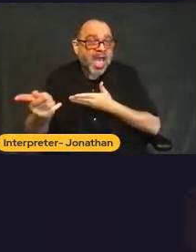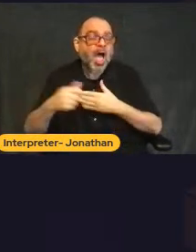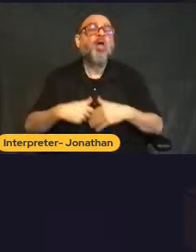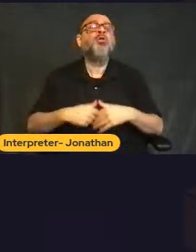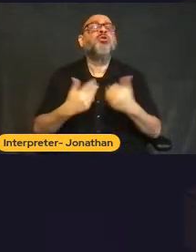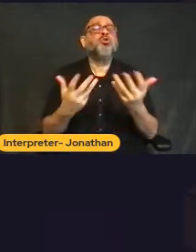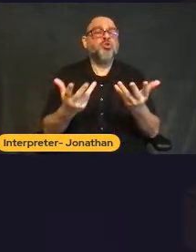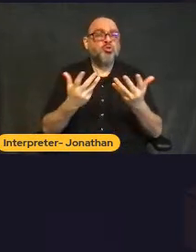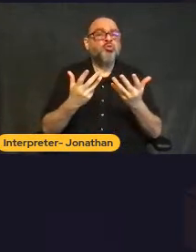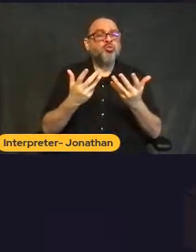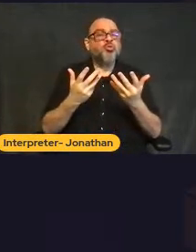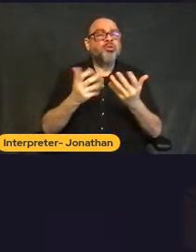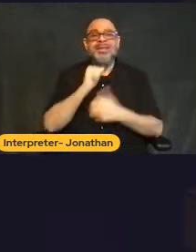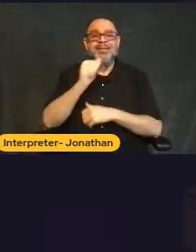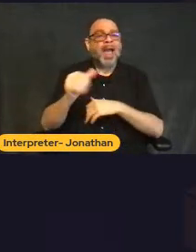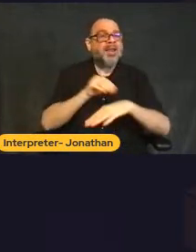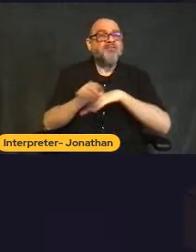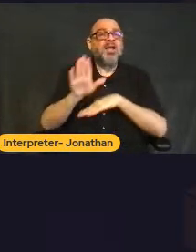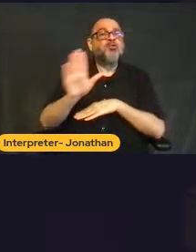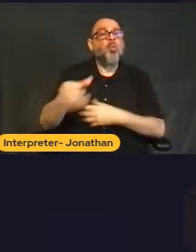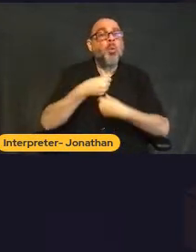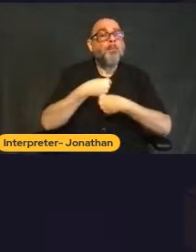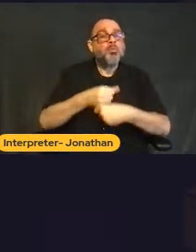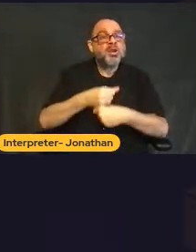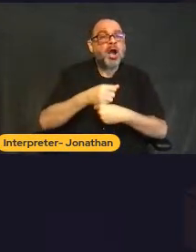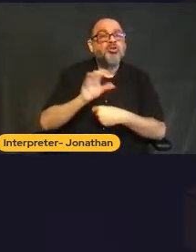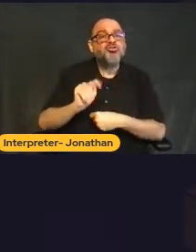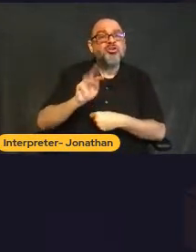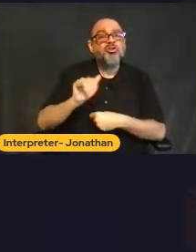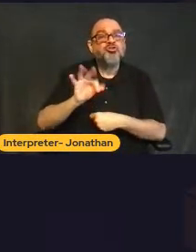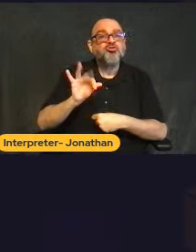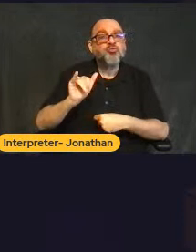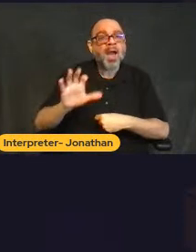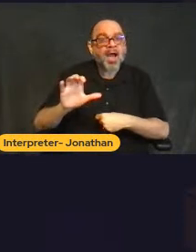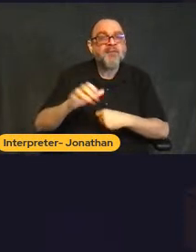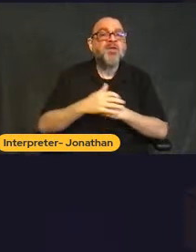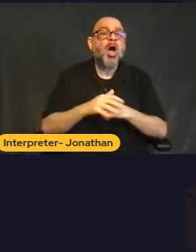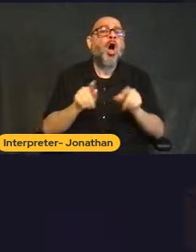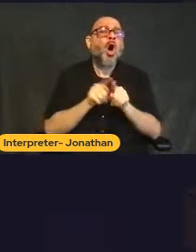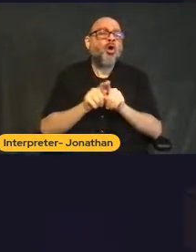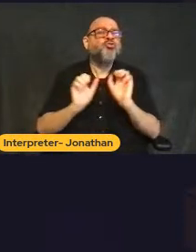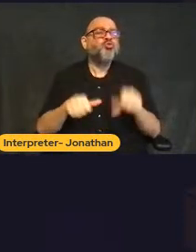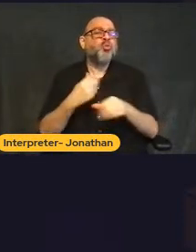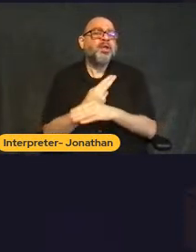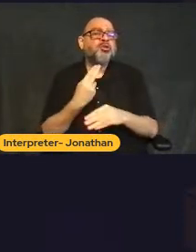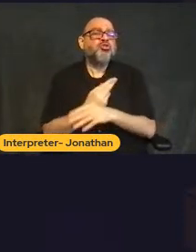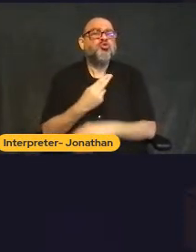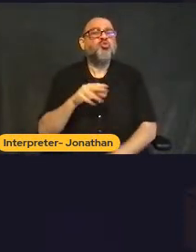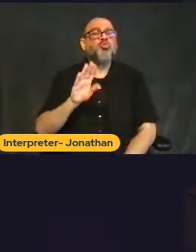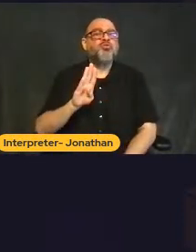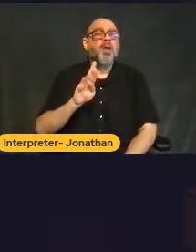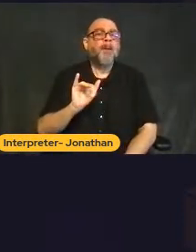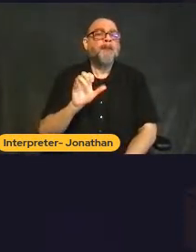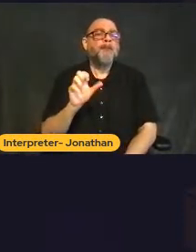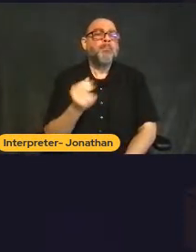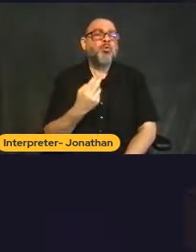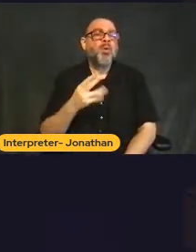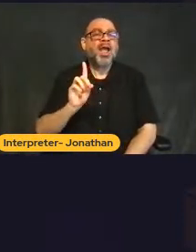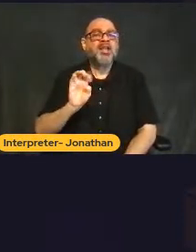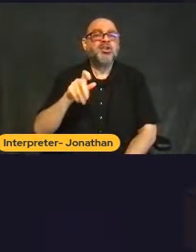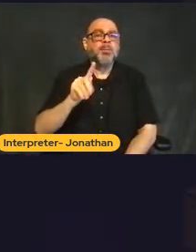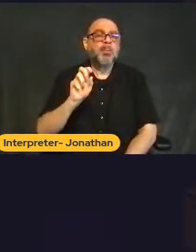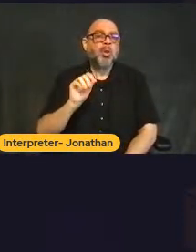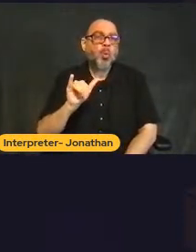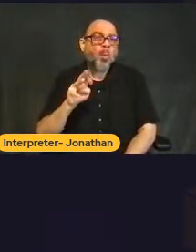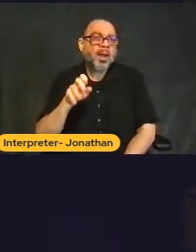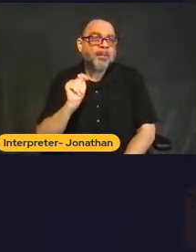traffic. You can also add feature branch deployments, which means that after connecting your first branch, you